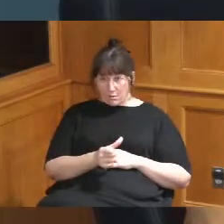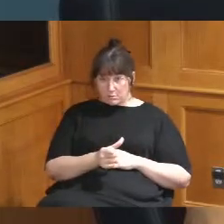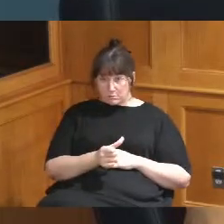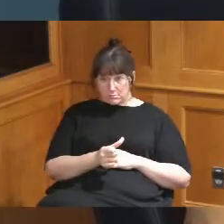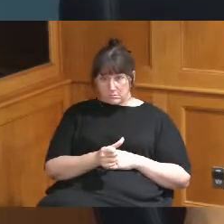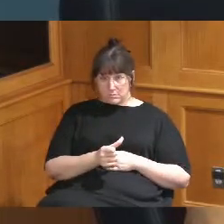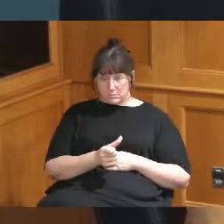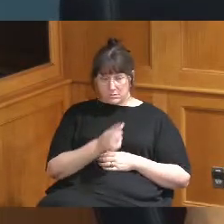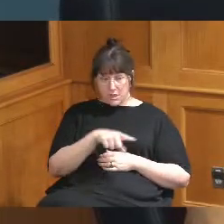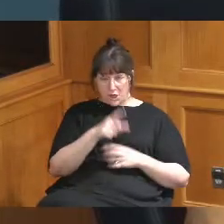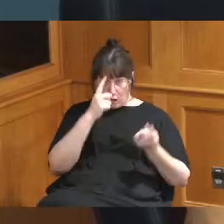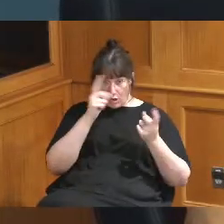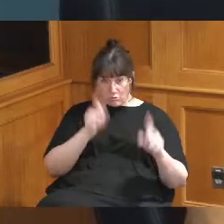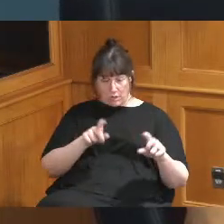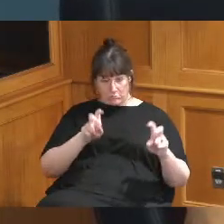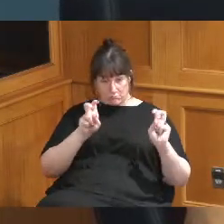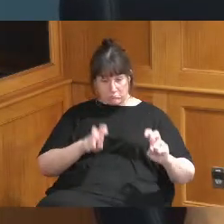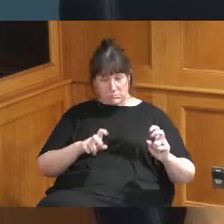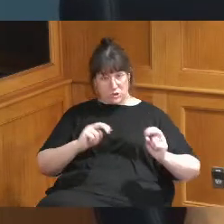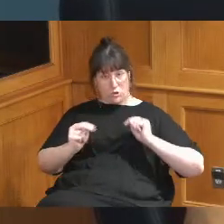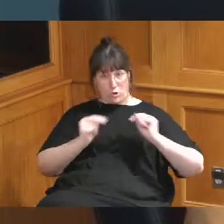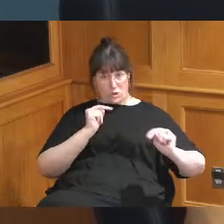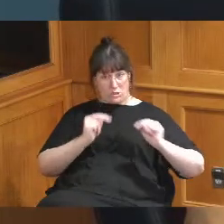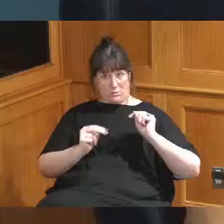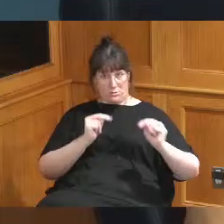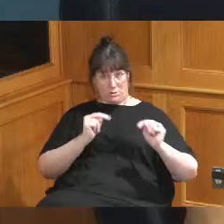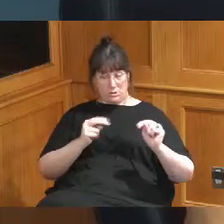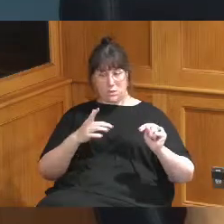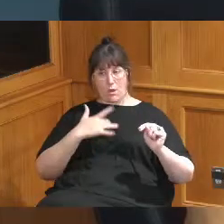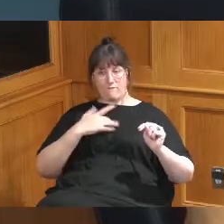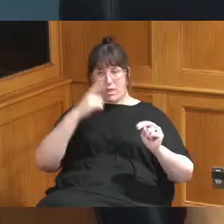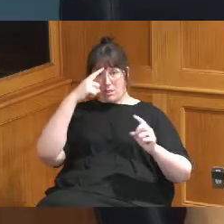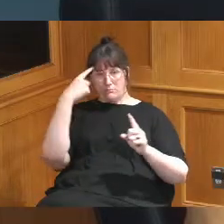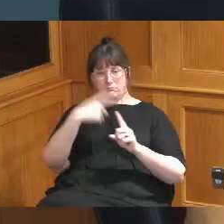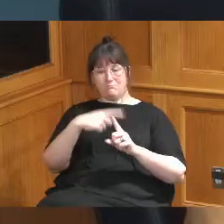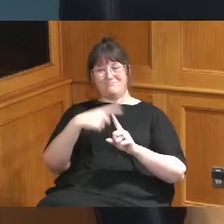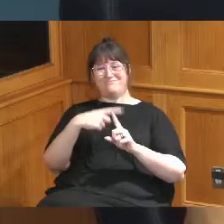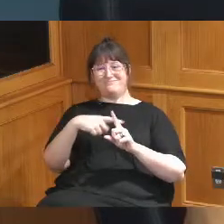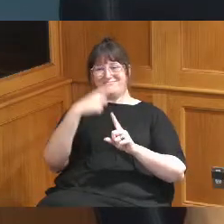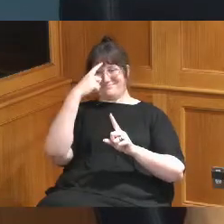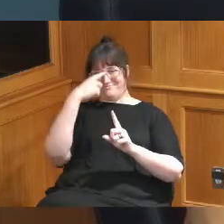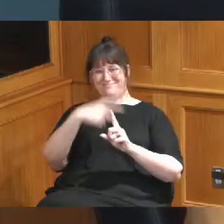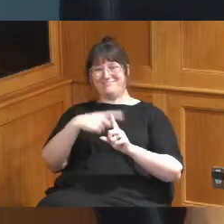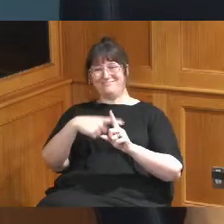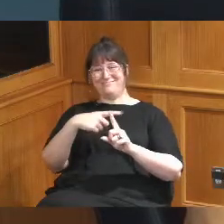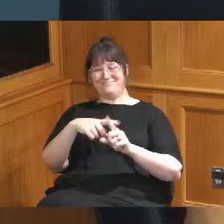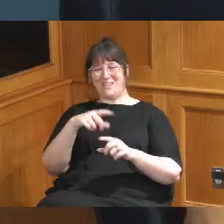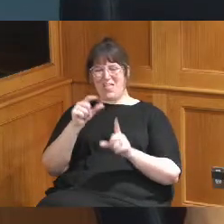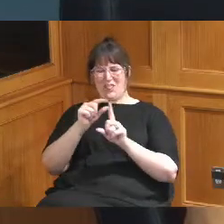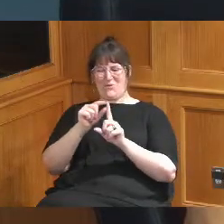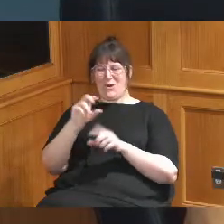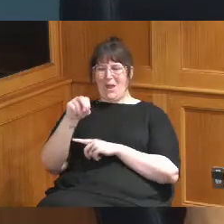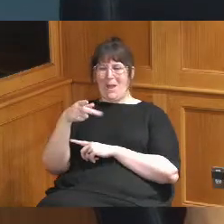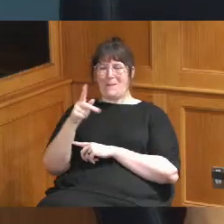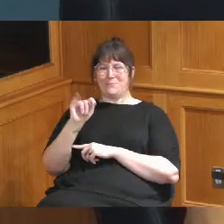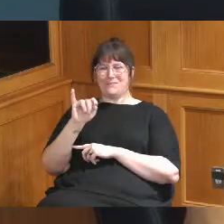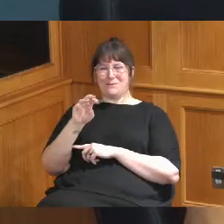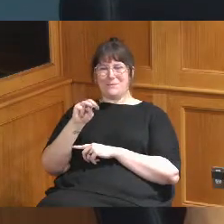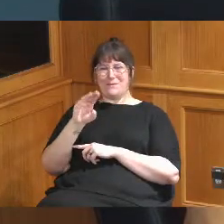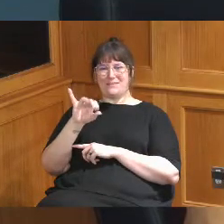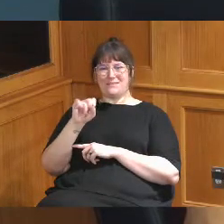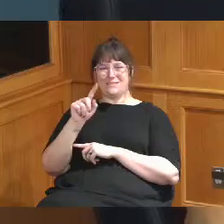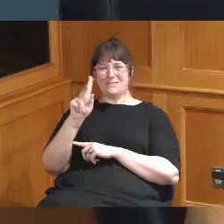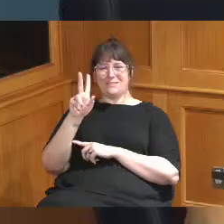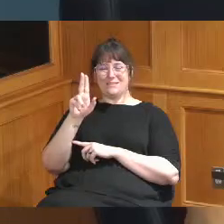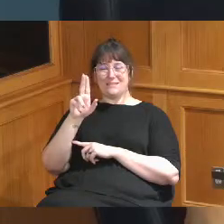it. I am optimistic that we get there. I use the word optimistic a lot in general, but we